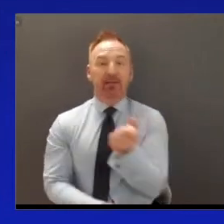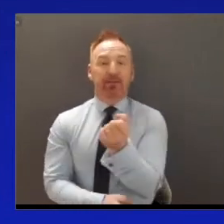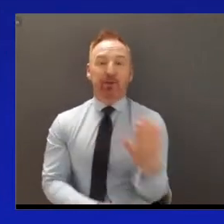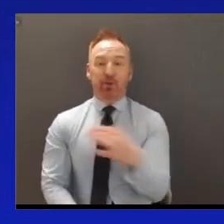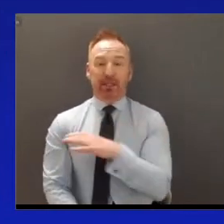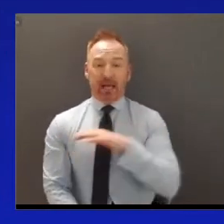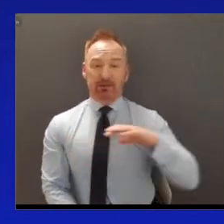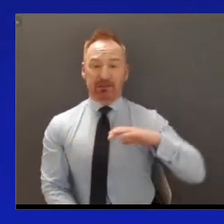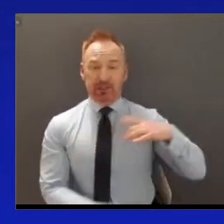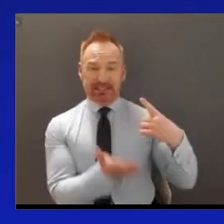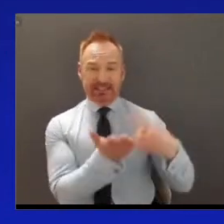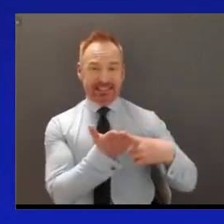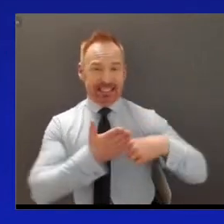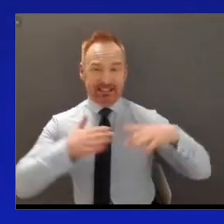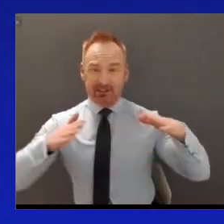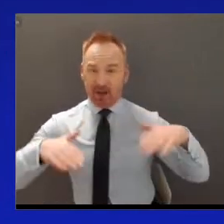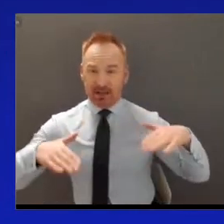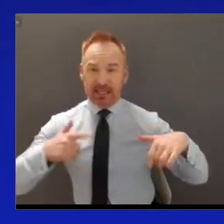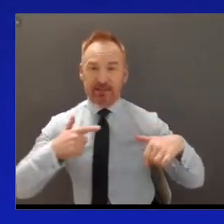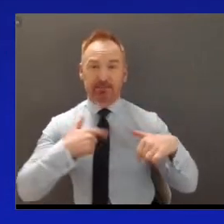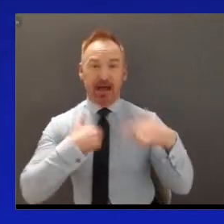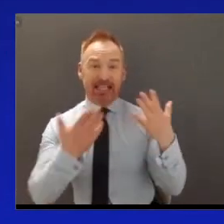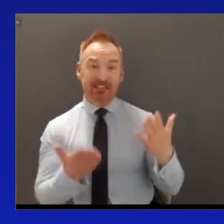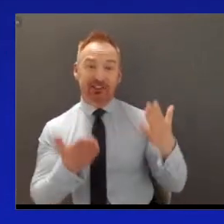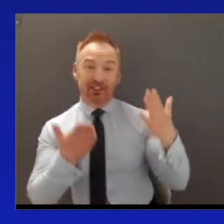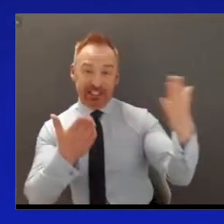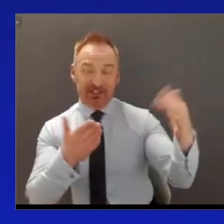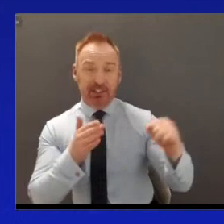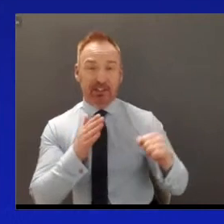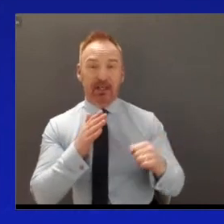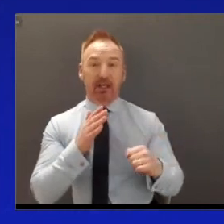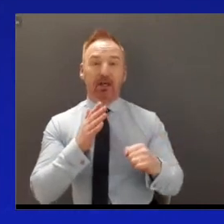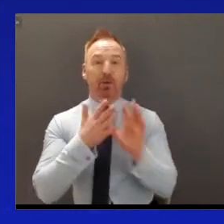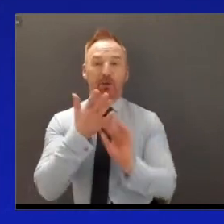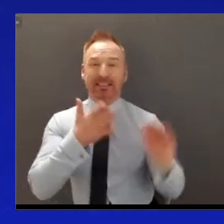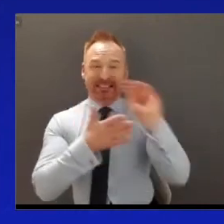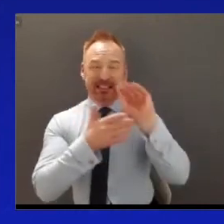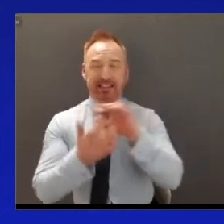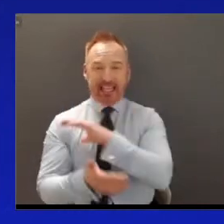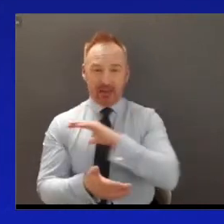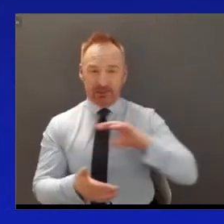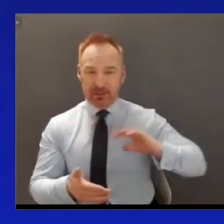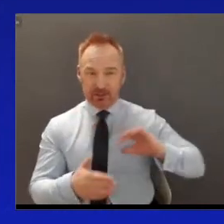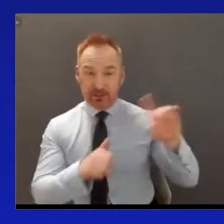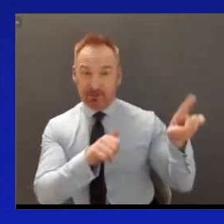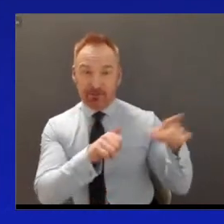to shift around a little bit to get to those councillors first. And